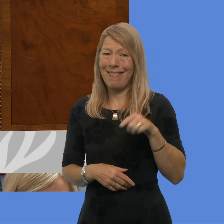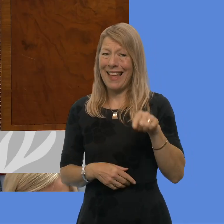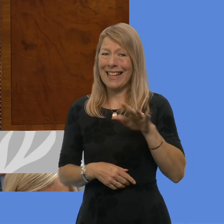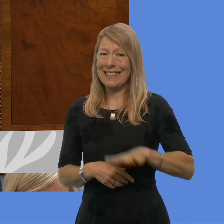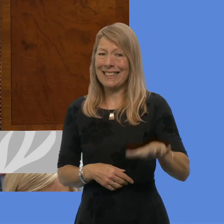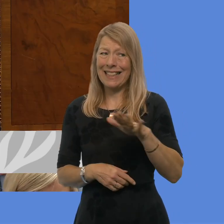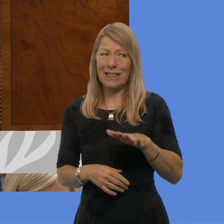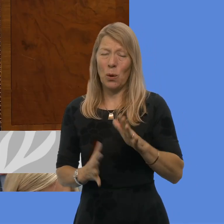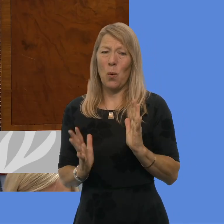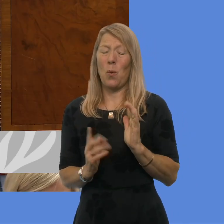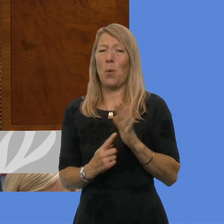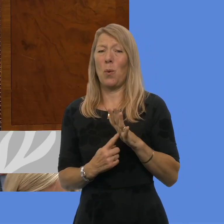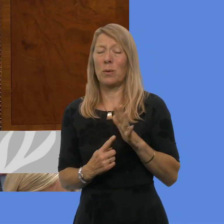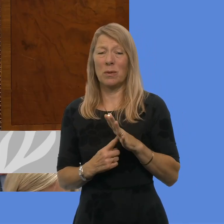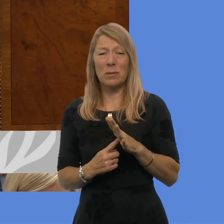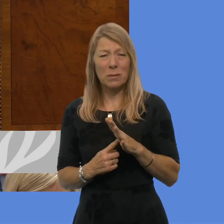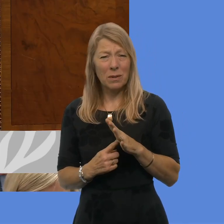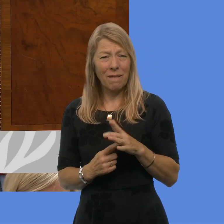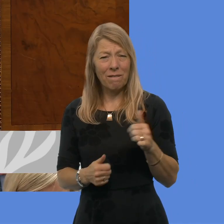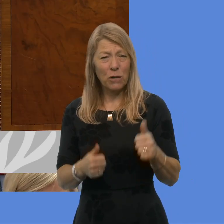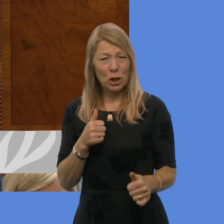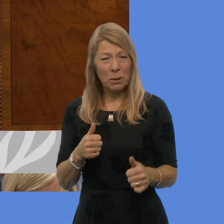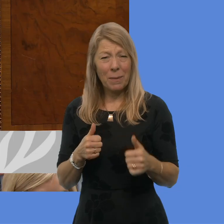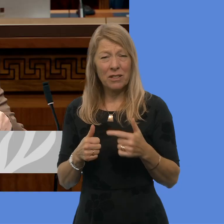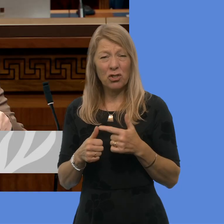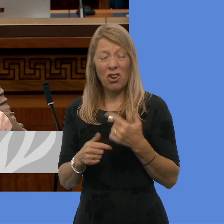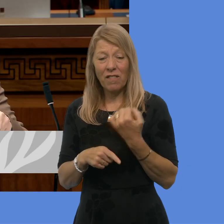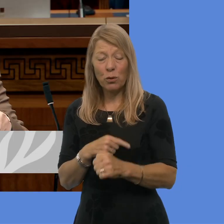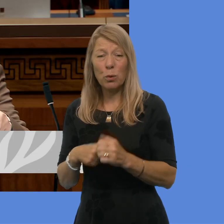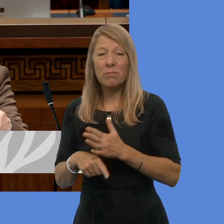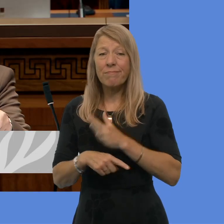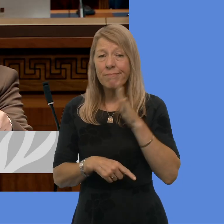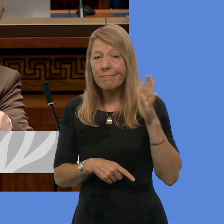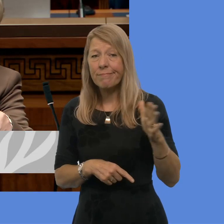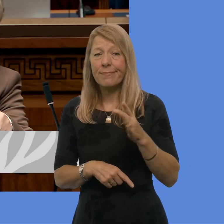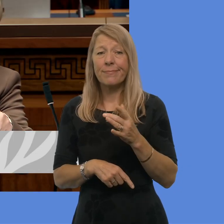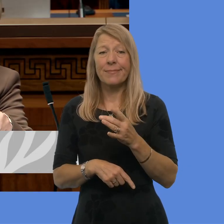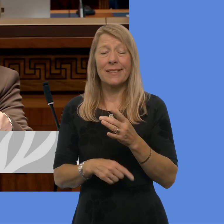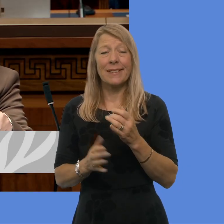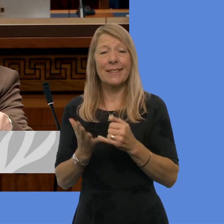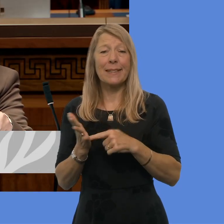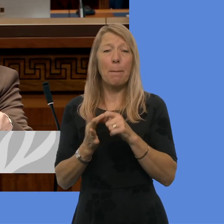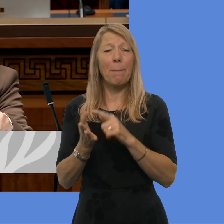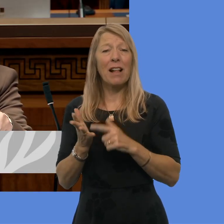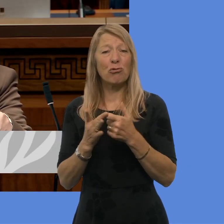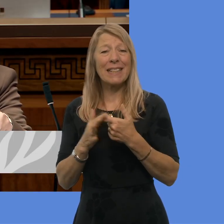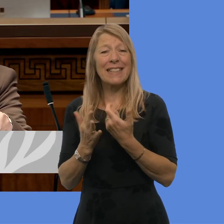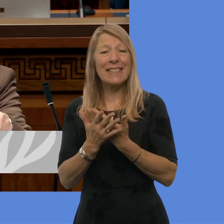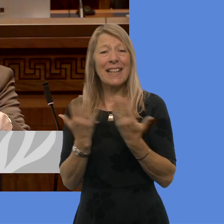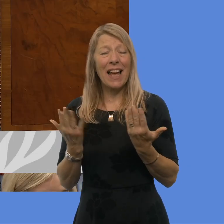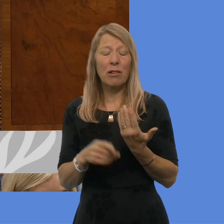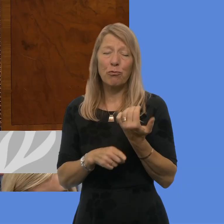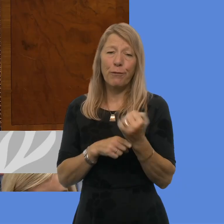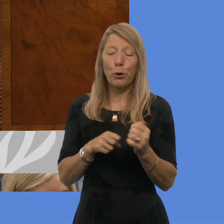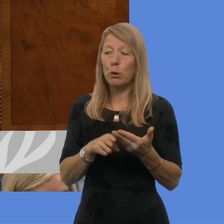First Minister boycotted events last St Patrick's Day. She boycotted the recent state banquet at Buckingham Palace, and she referred to the